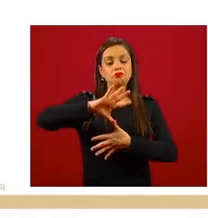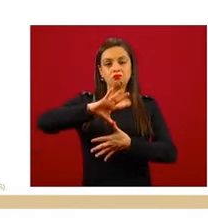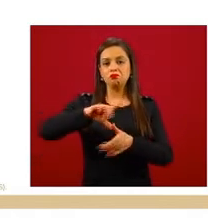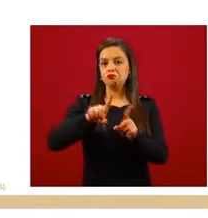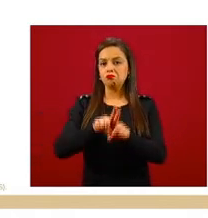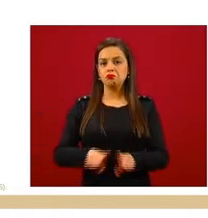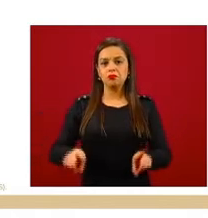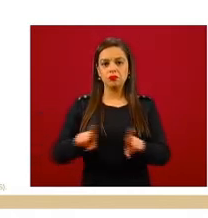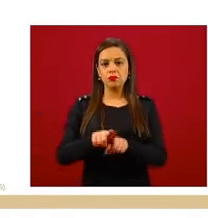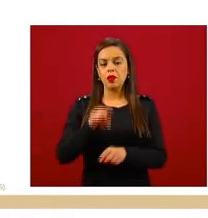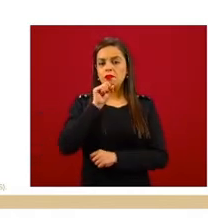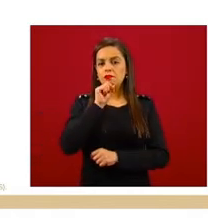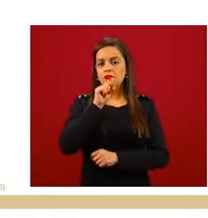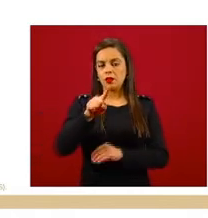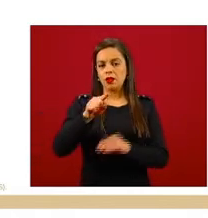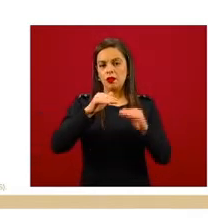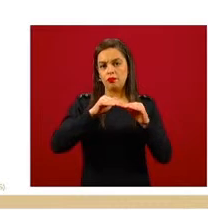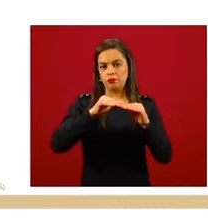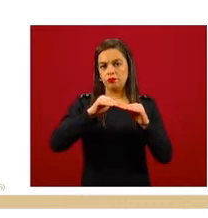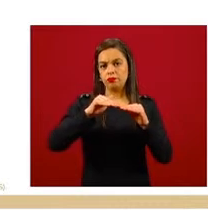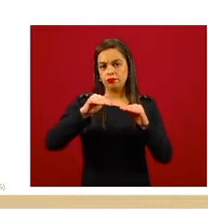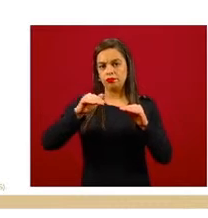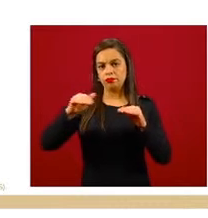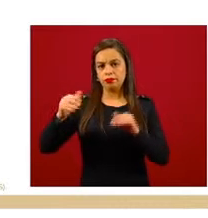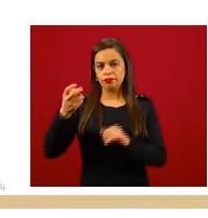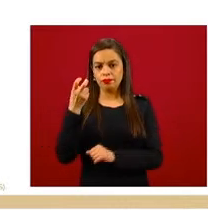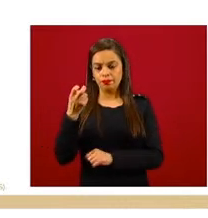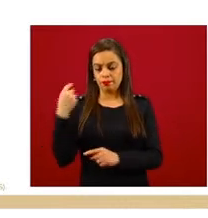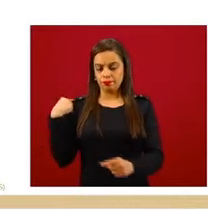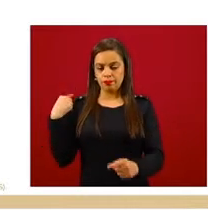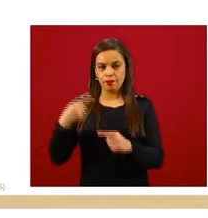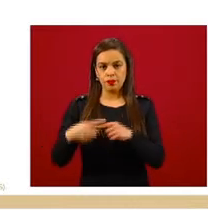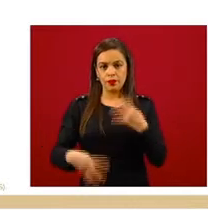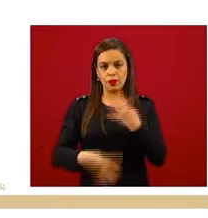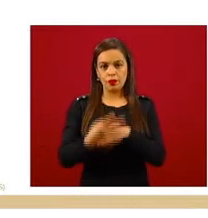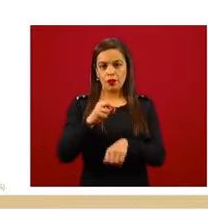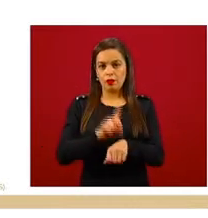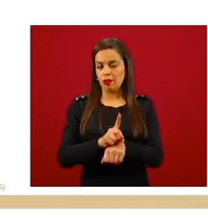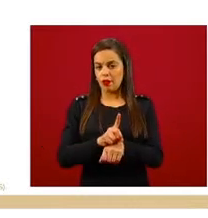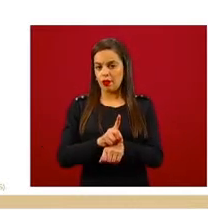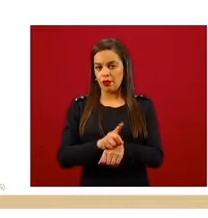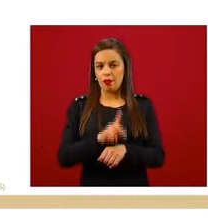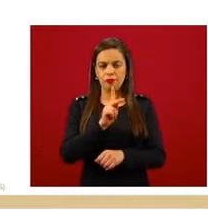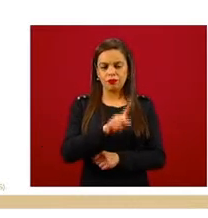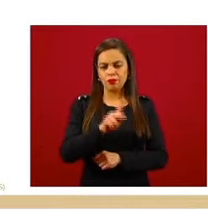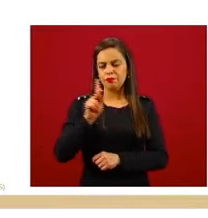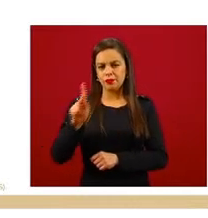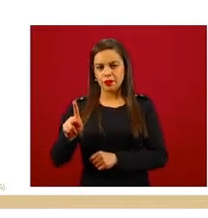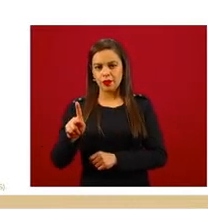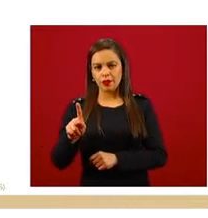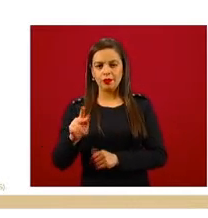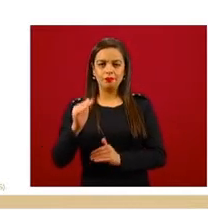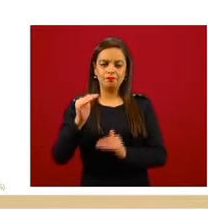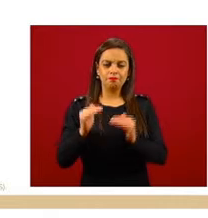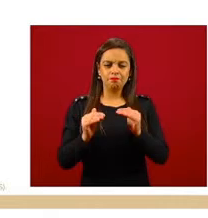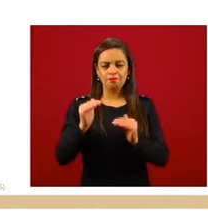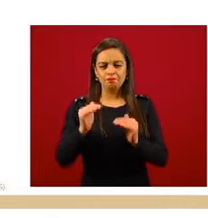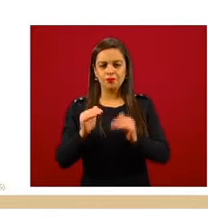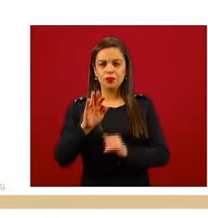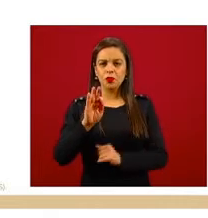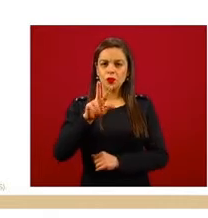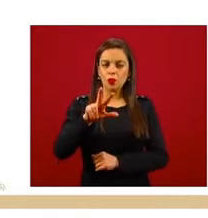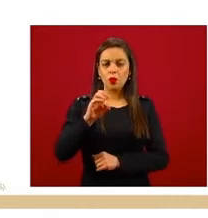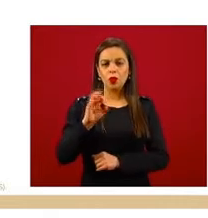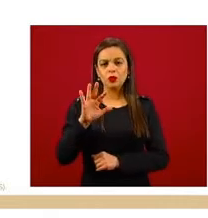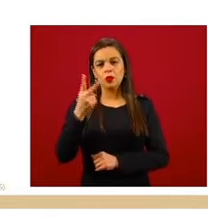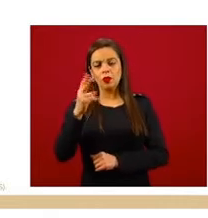Within en the una Americas, it has been proporción kept de esos in casos en los proportion últimos 14 días similar, ha cumulative estado to the variando entre similar un cases in the number, 48 and y it un